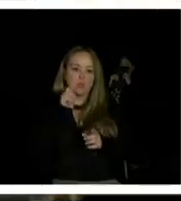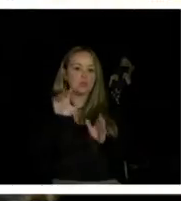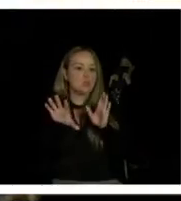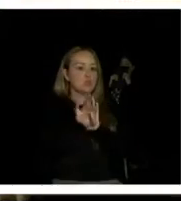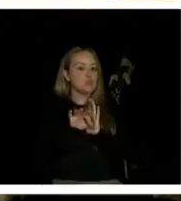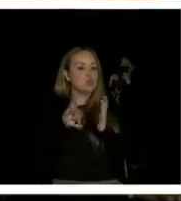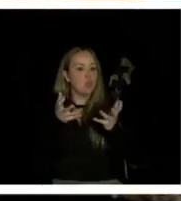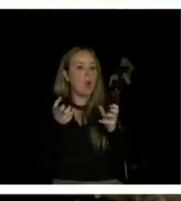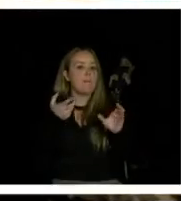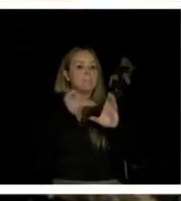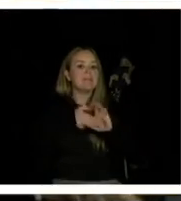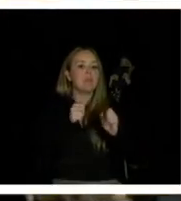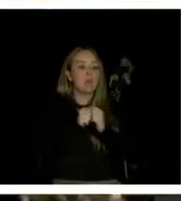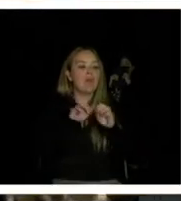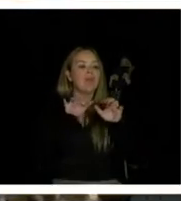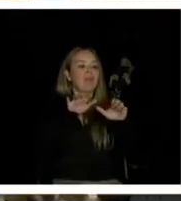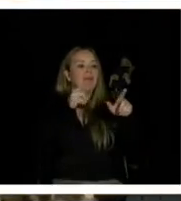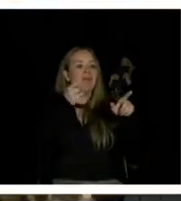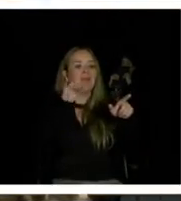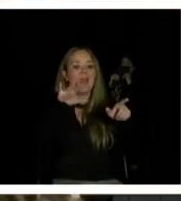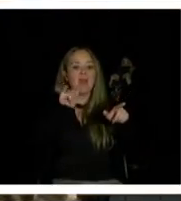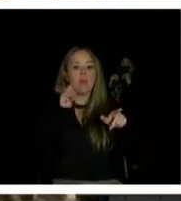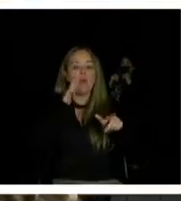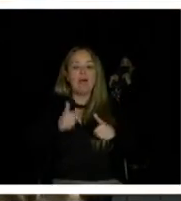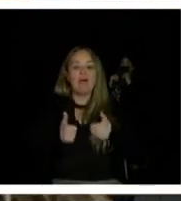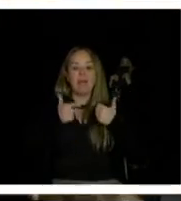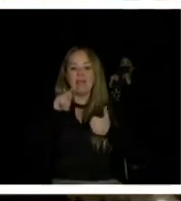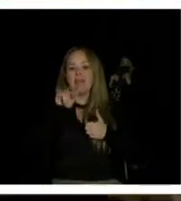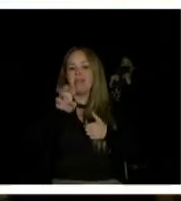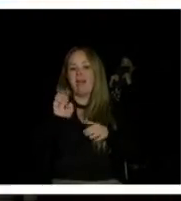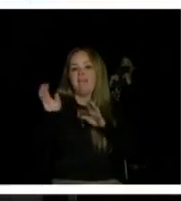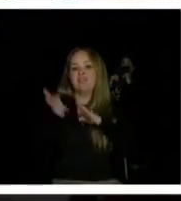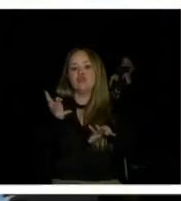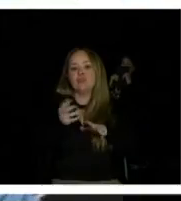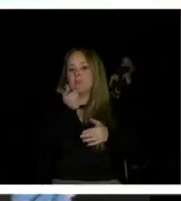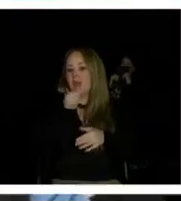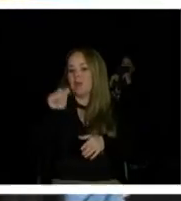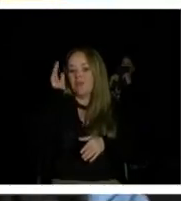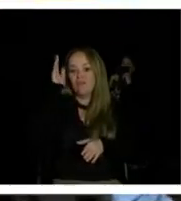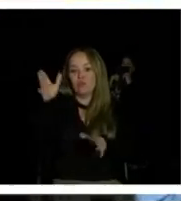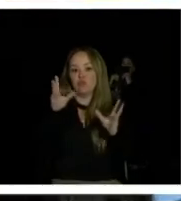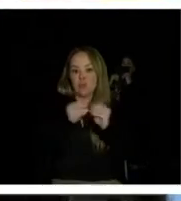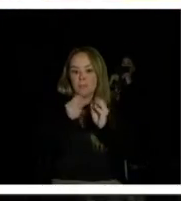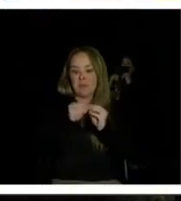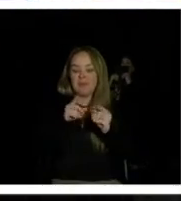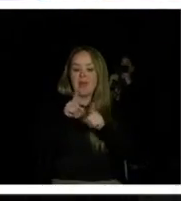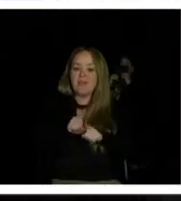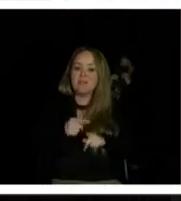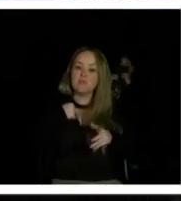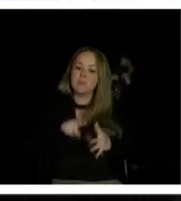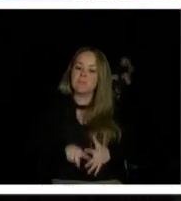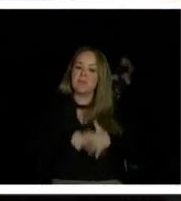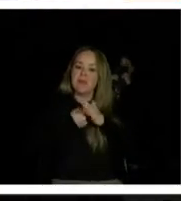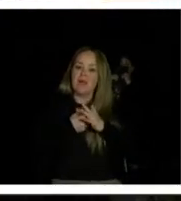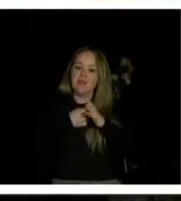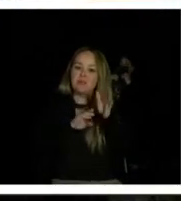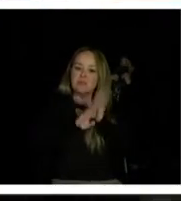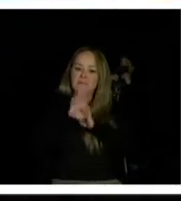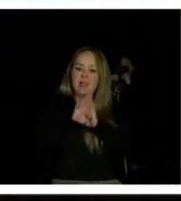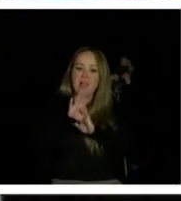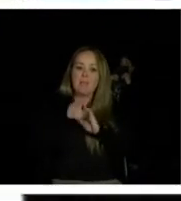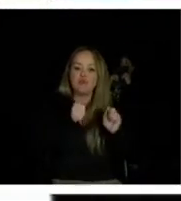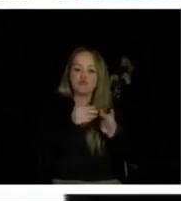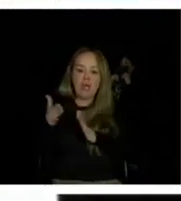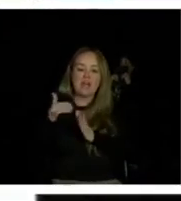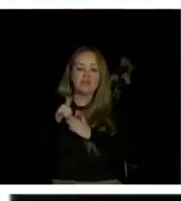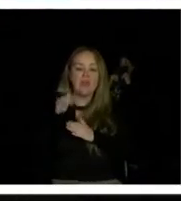to participate in the gallery and will live stream any future meetings, as we begin to develop the strategies that